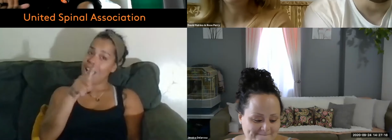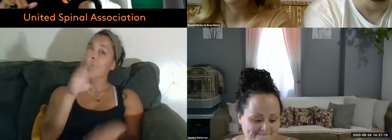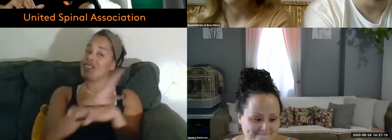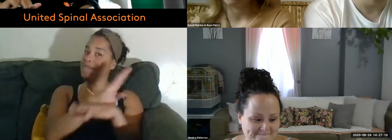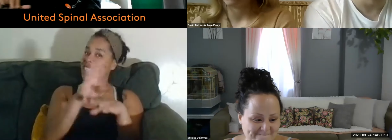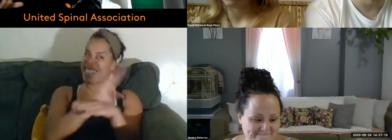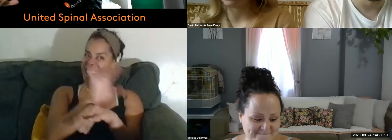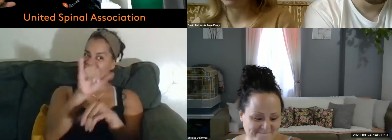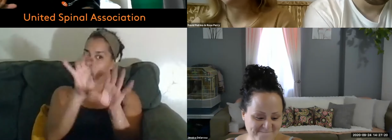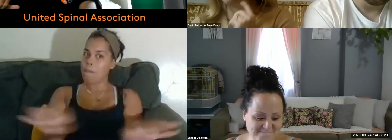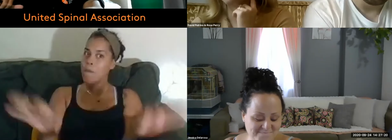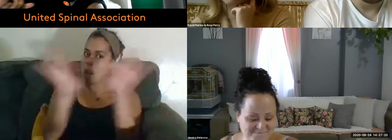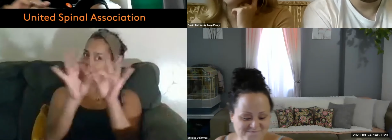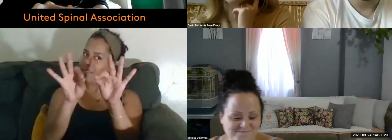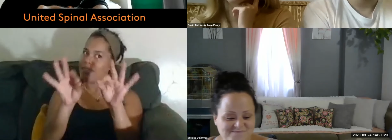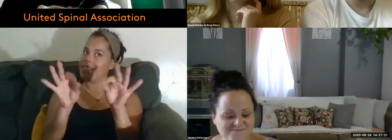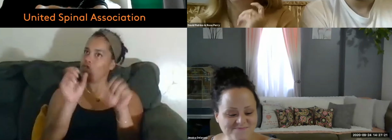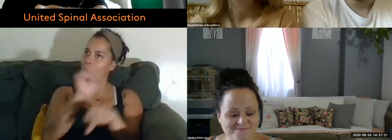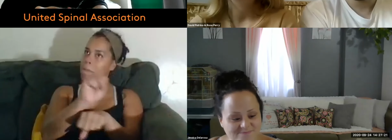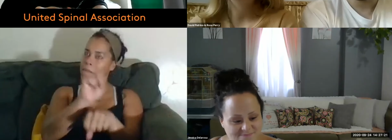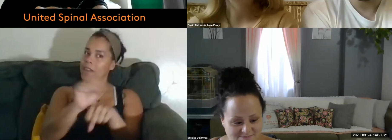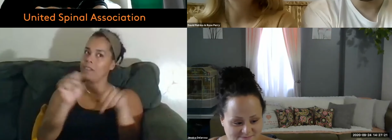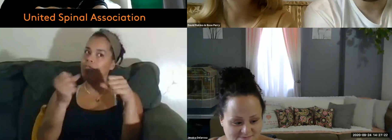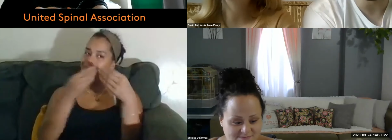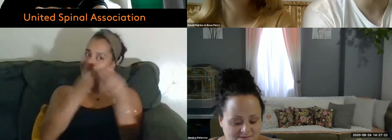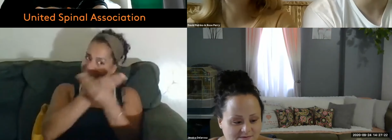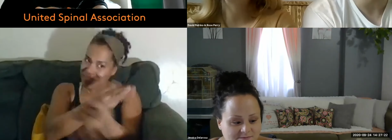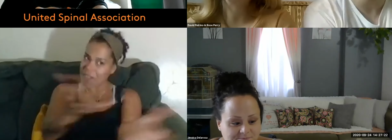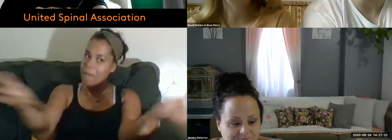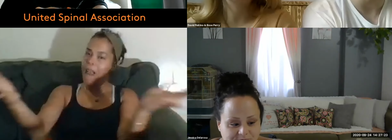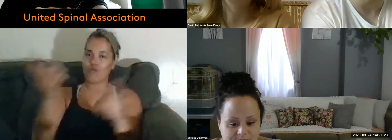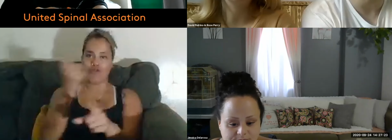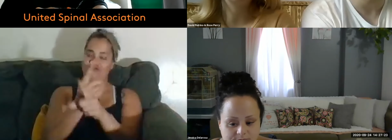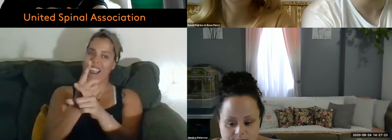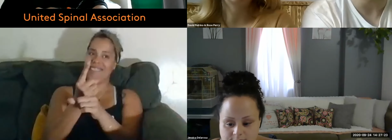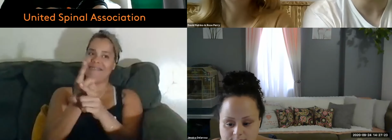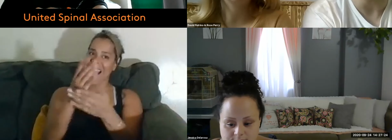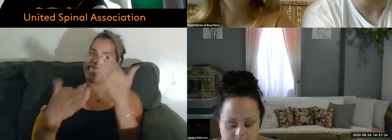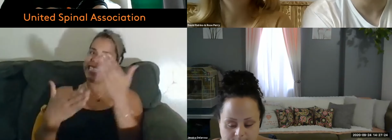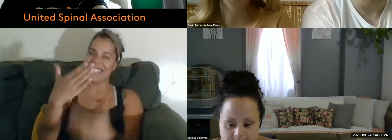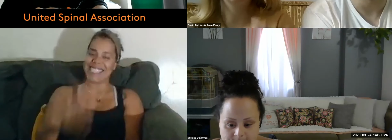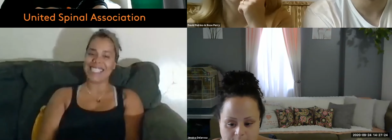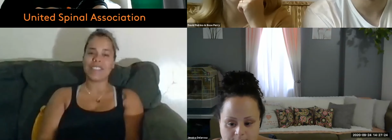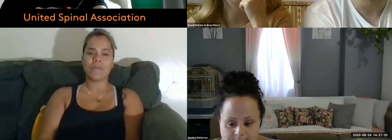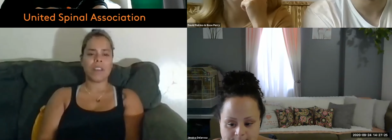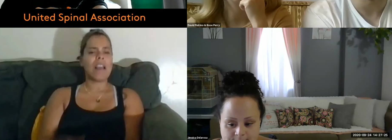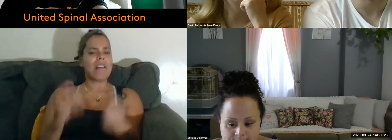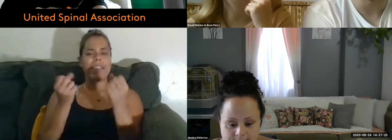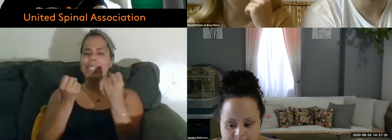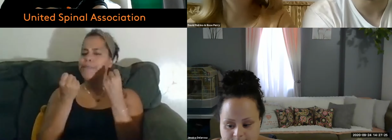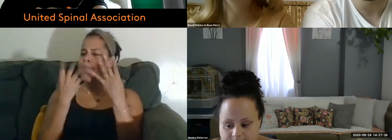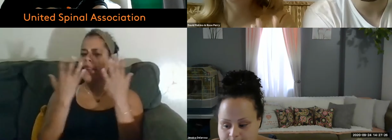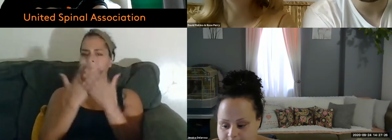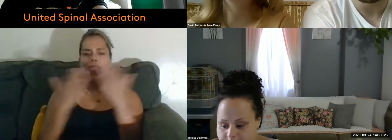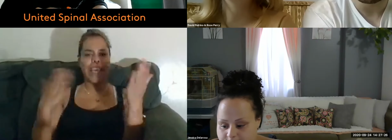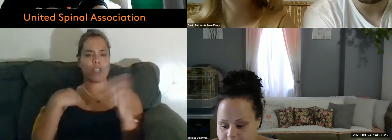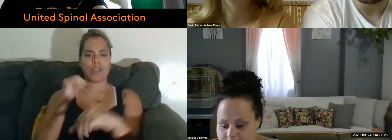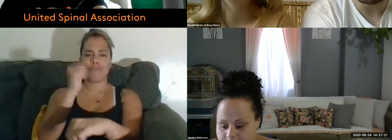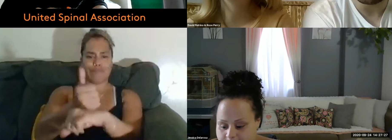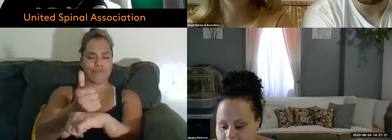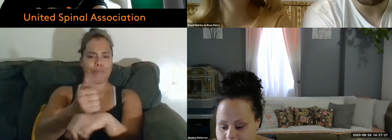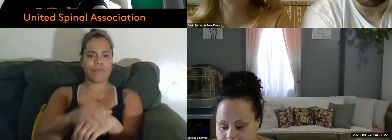that They get into the right hands. yeah, you know, there's all sorts of stuff that we put on there. We put the